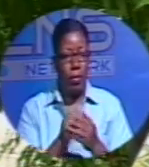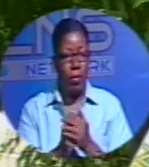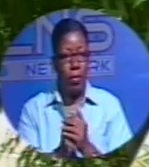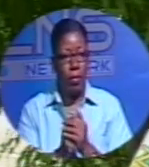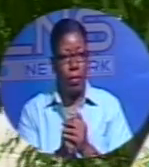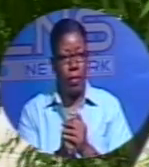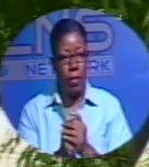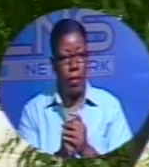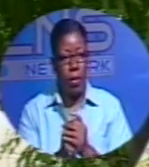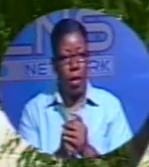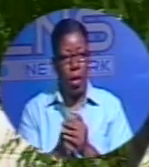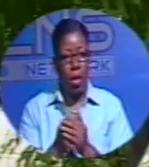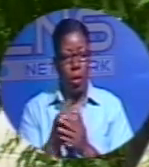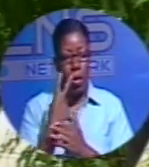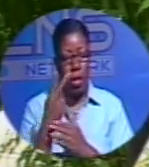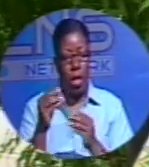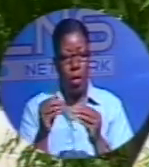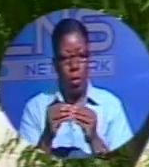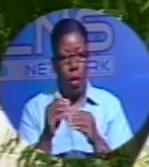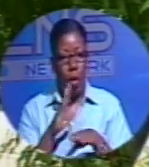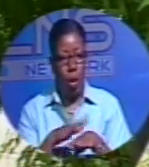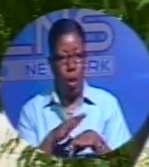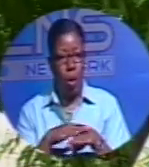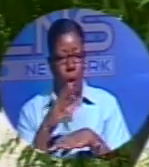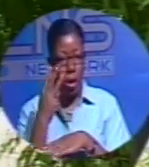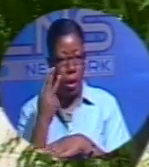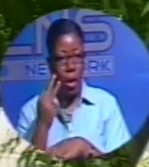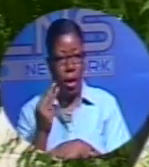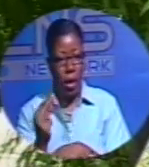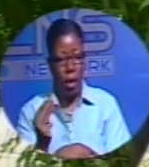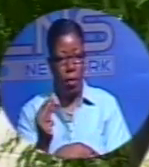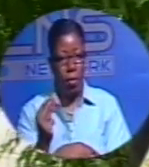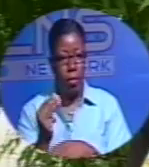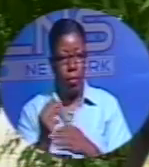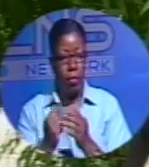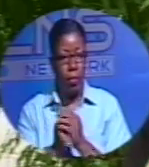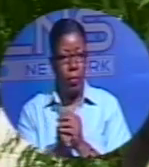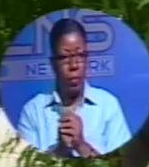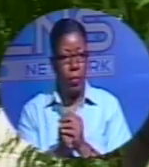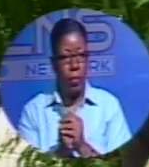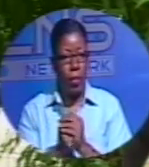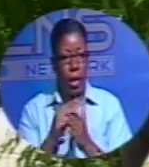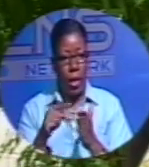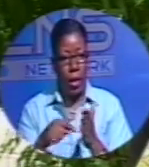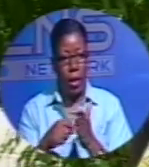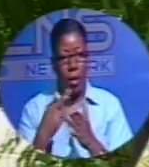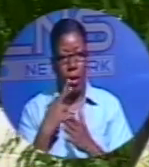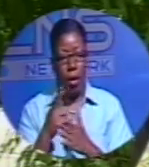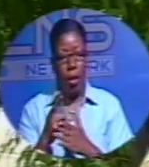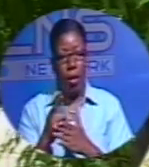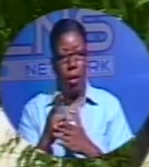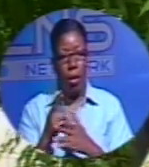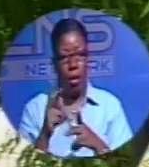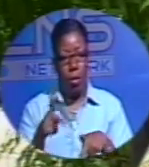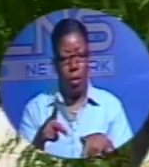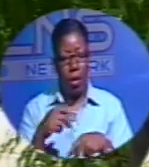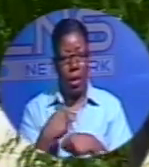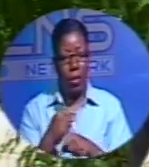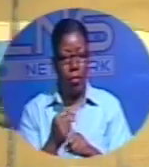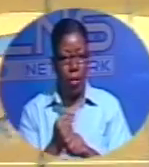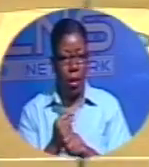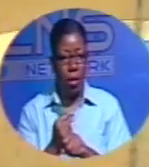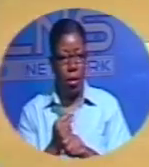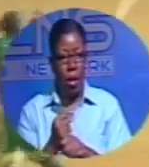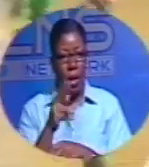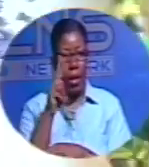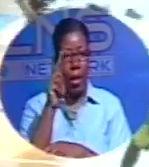www.strongteam, you would see more about Allen Stein. And these guys revolutionized basketball training. These are the persons that make the NBA players who they